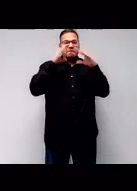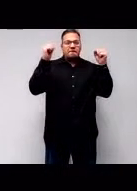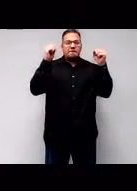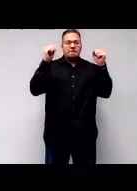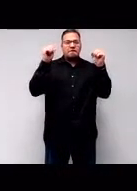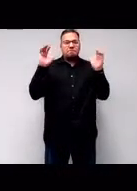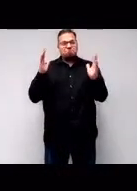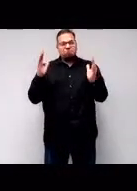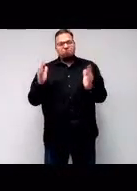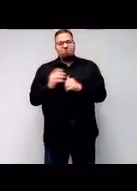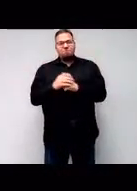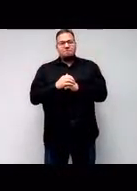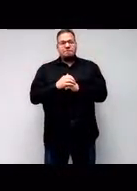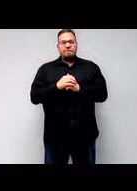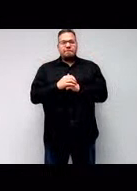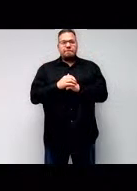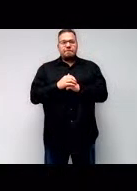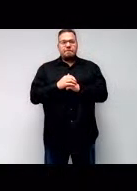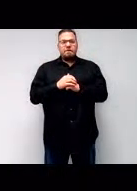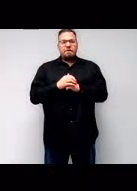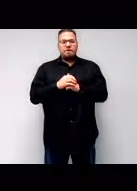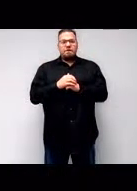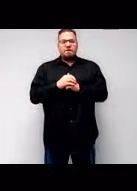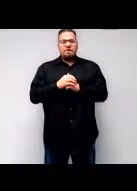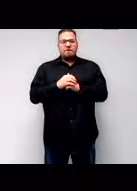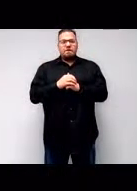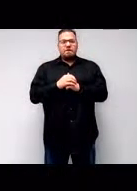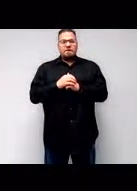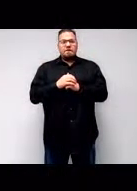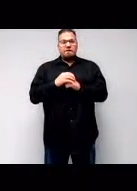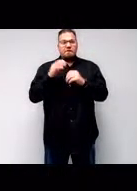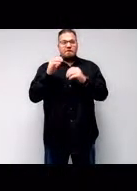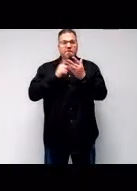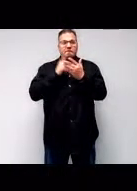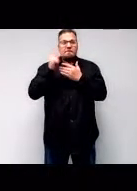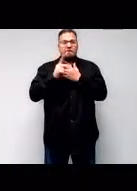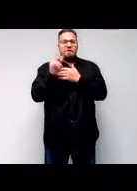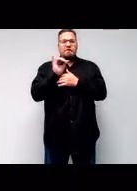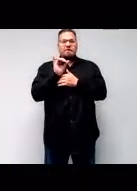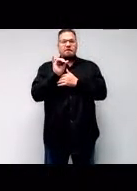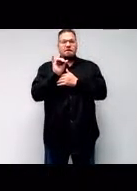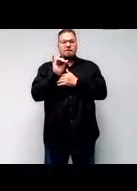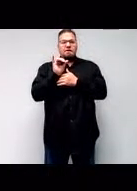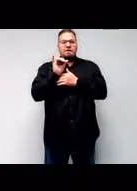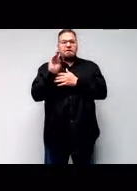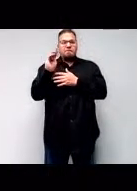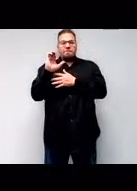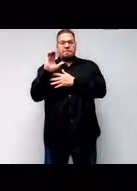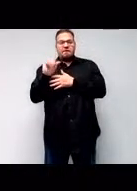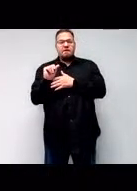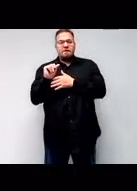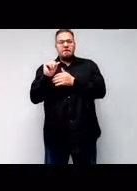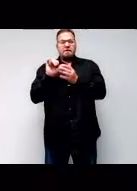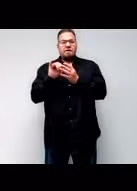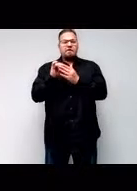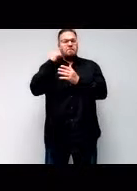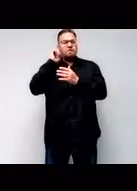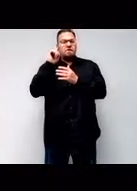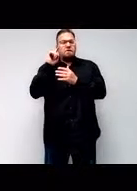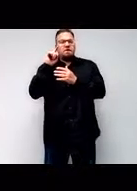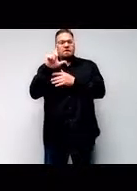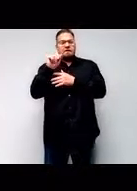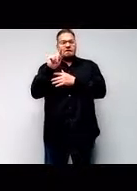at CTEC. Thank you very much. I do programs like Mecha, which is like our Latino club at North Salem High